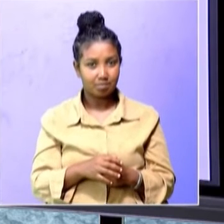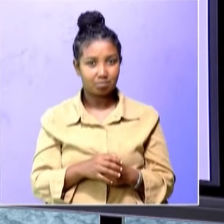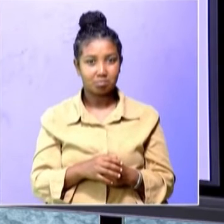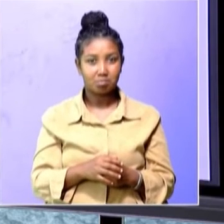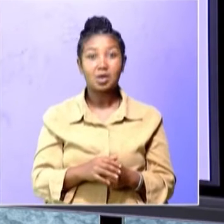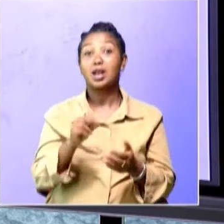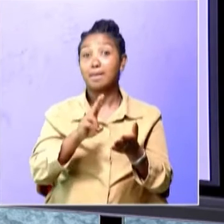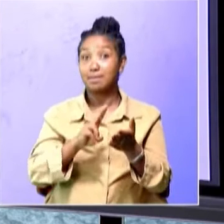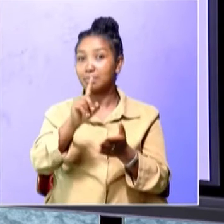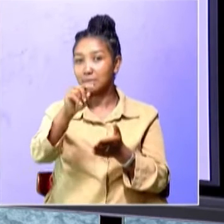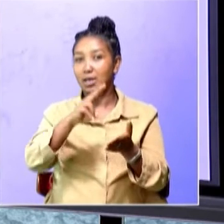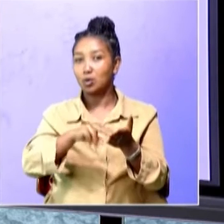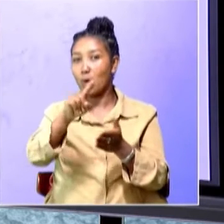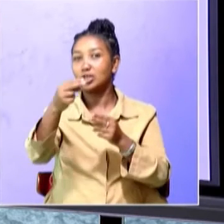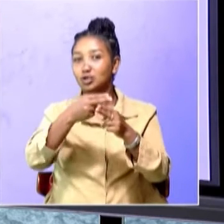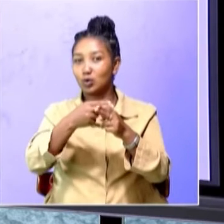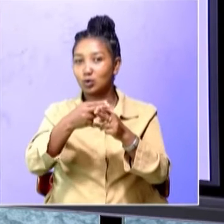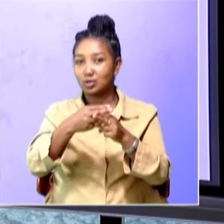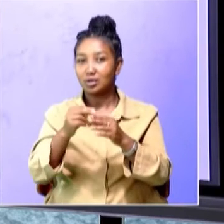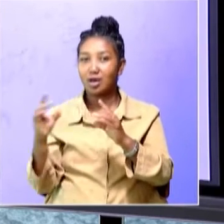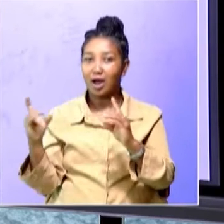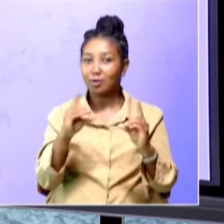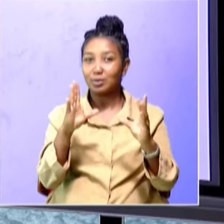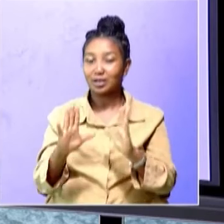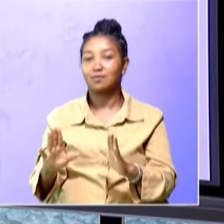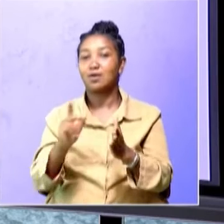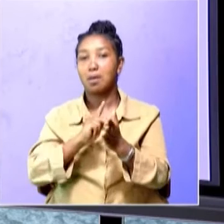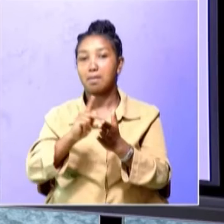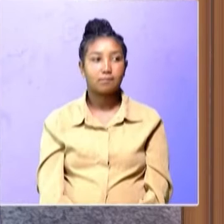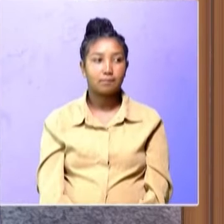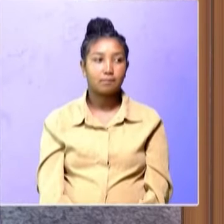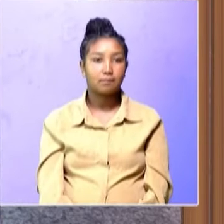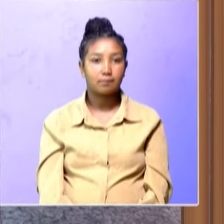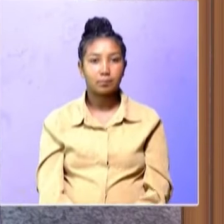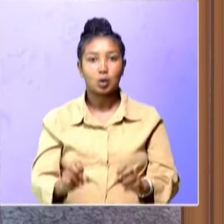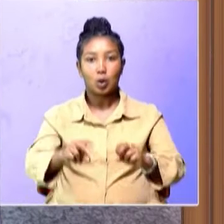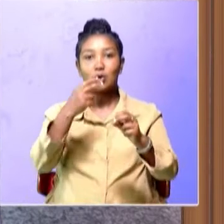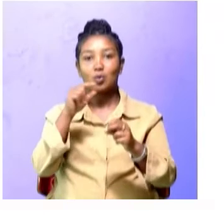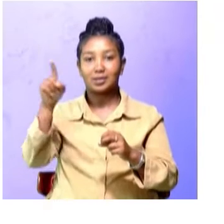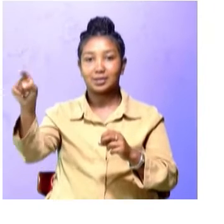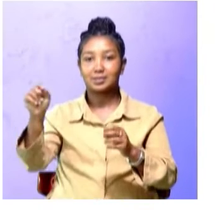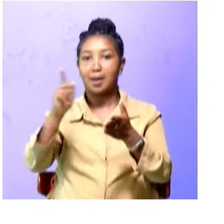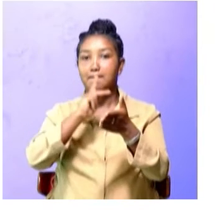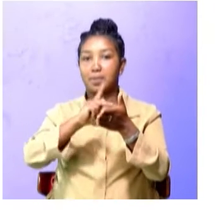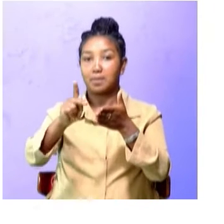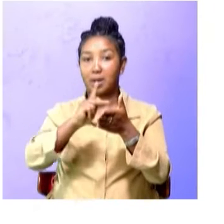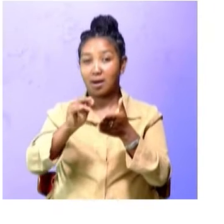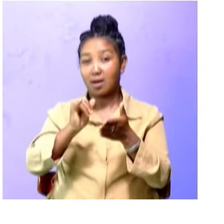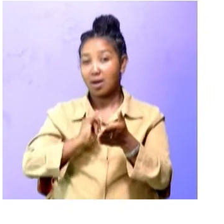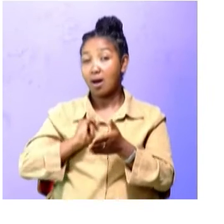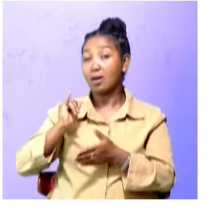Let me read you one short argumentative paragraph, okay? Okay, look at this paragraph. I